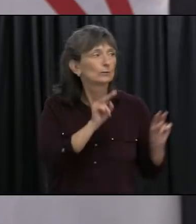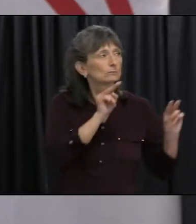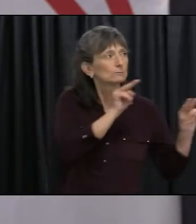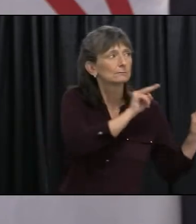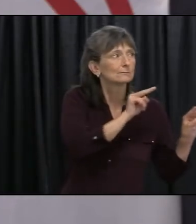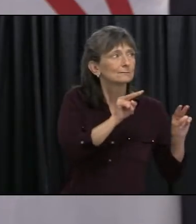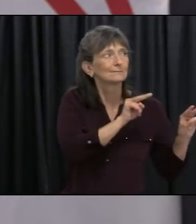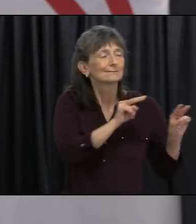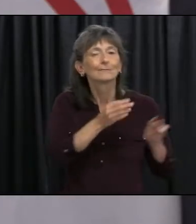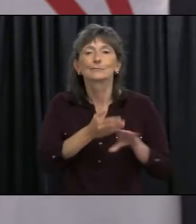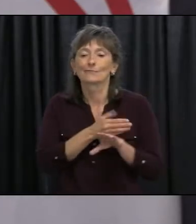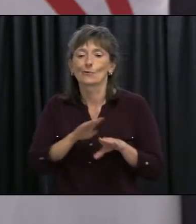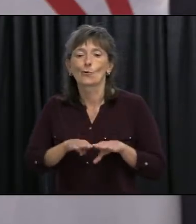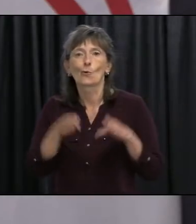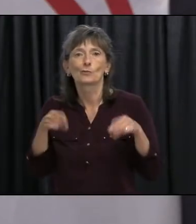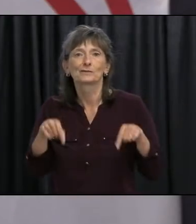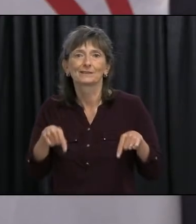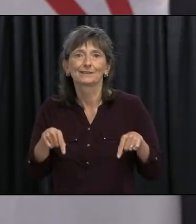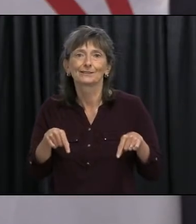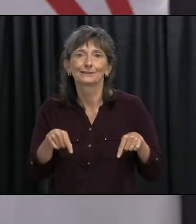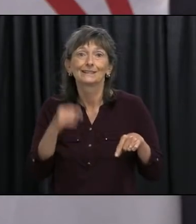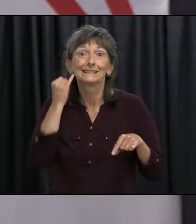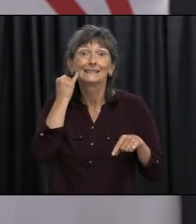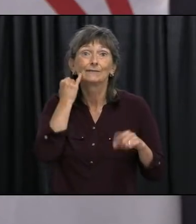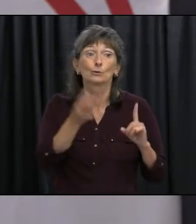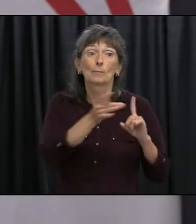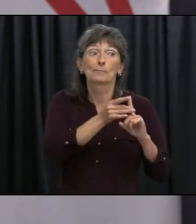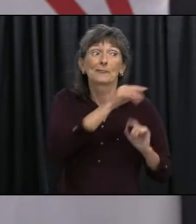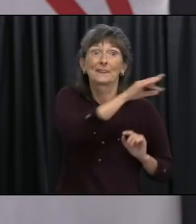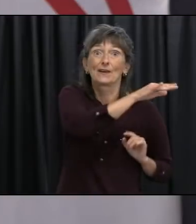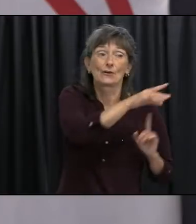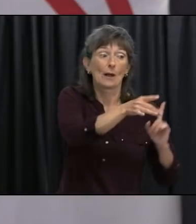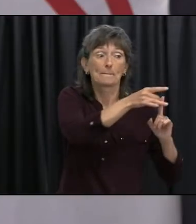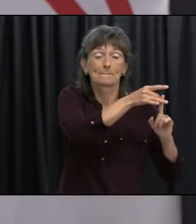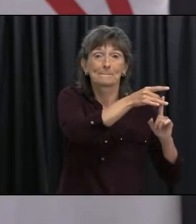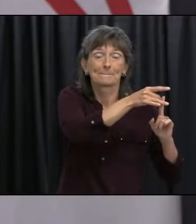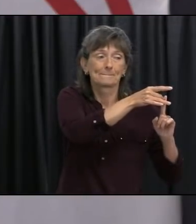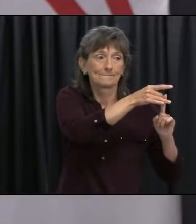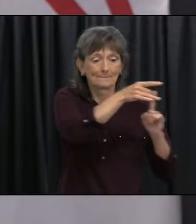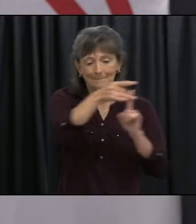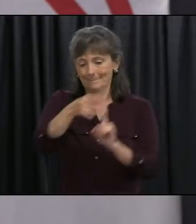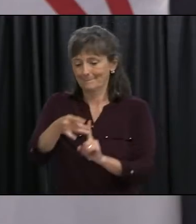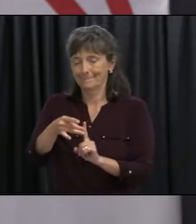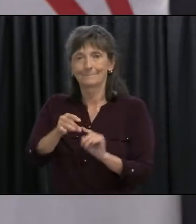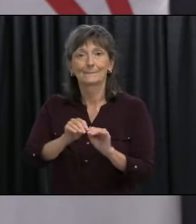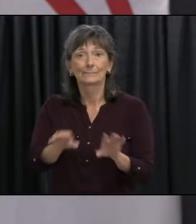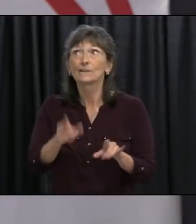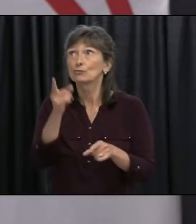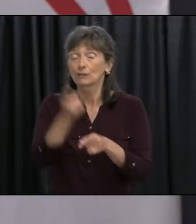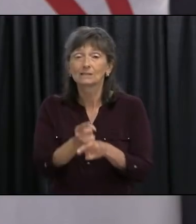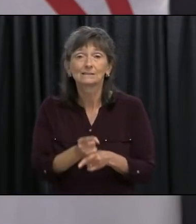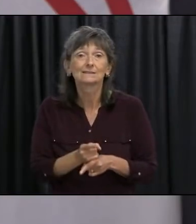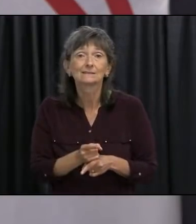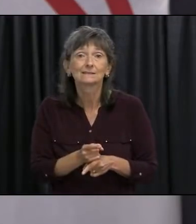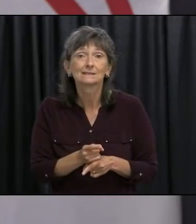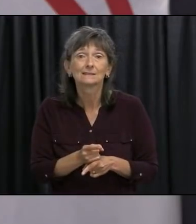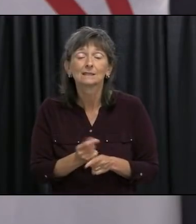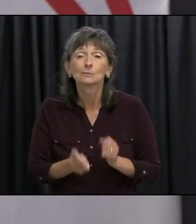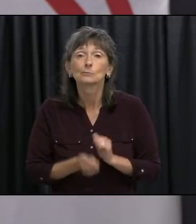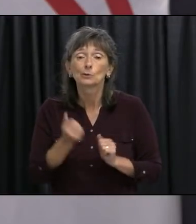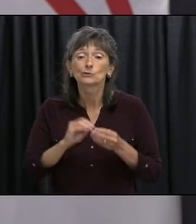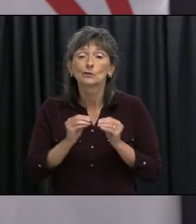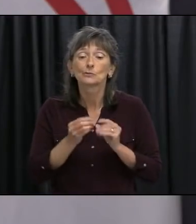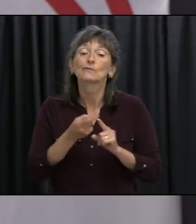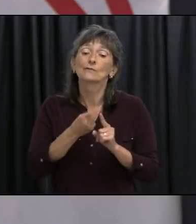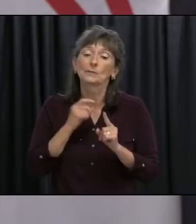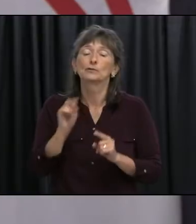up Newfoundland and Labrador. That's where the exposure is, as you just mentioned. And as you know, most of the large cases and the number of cases that